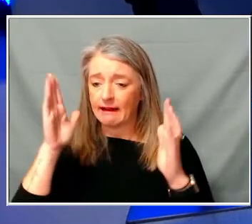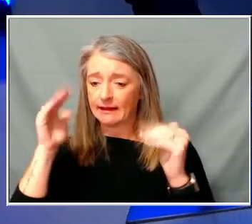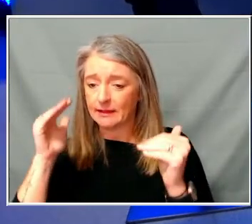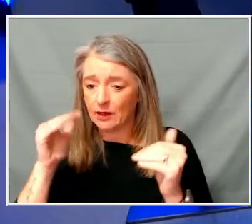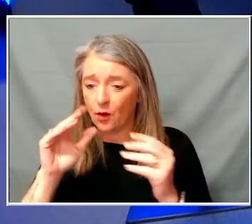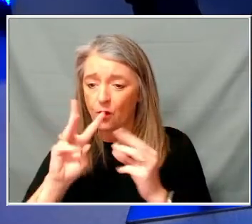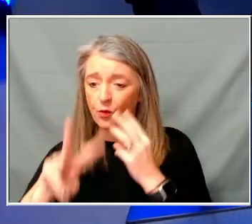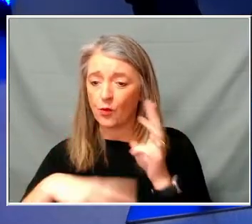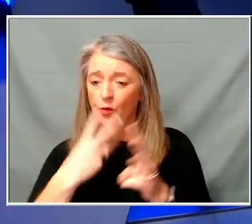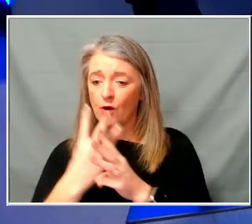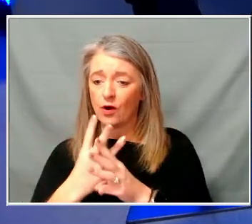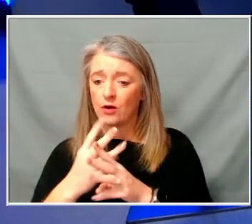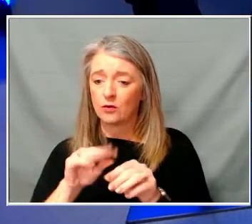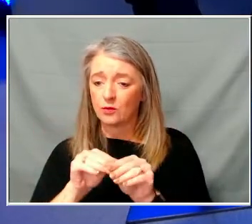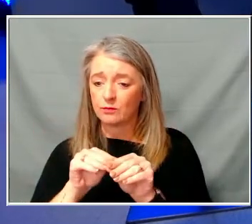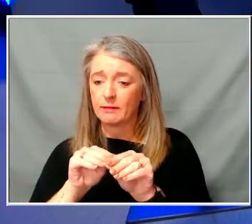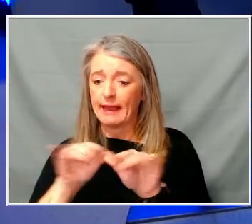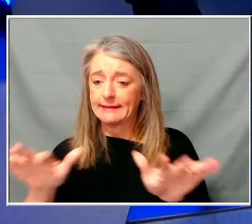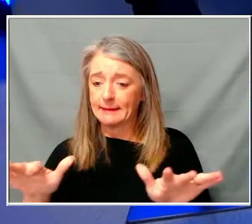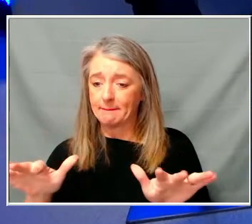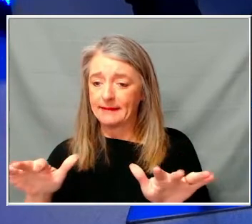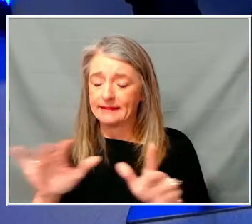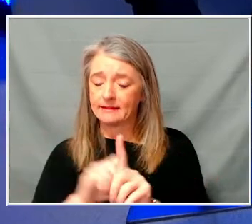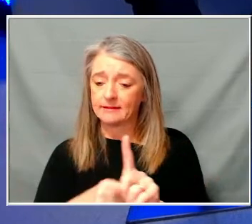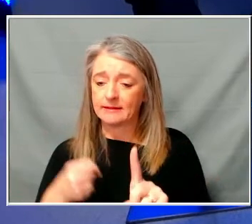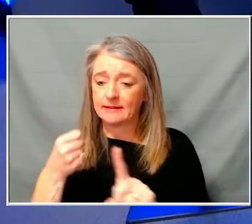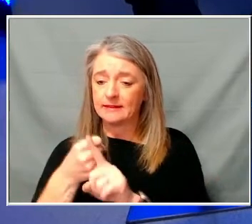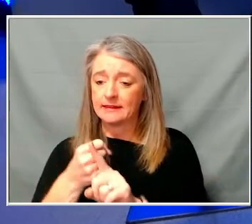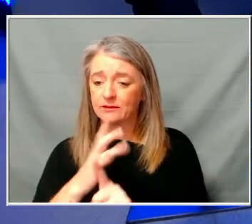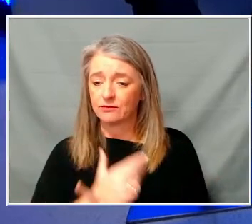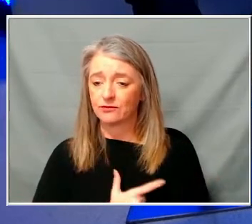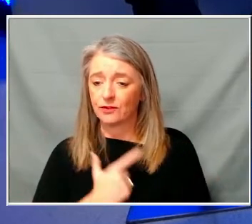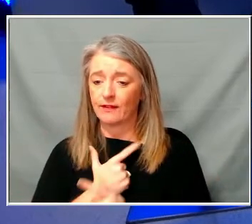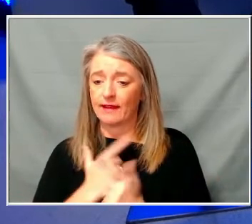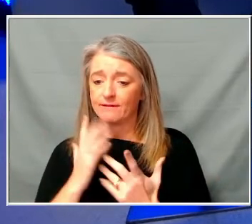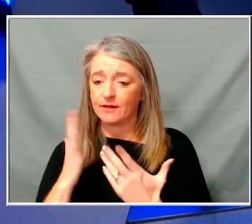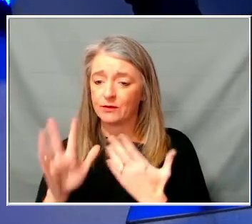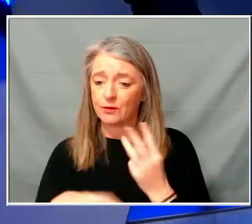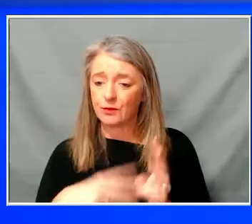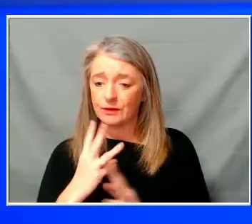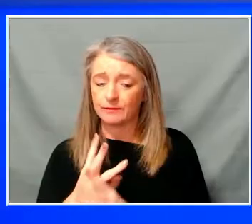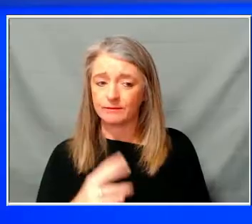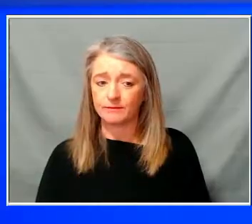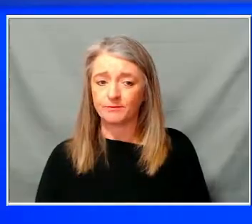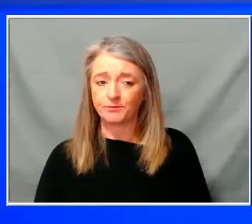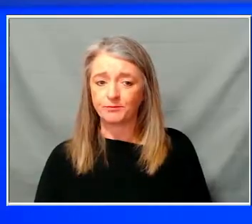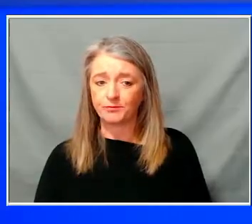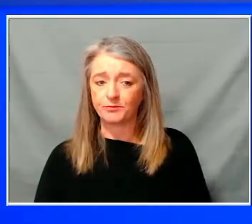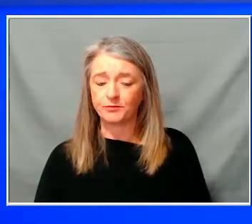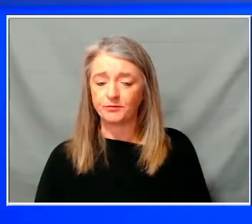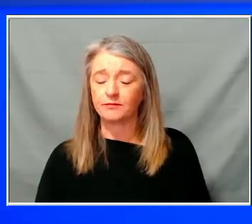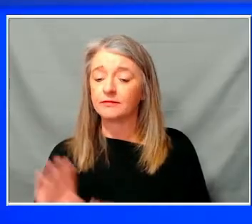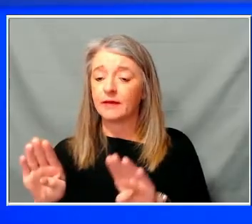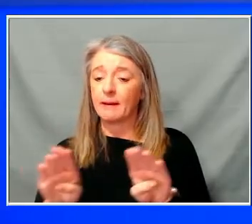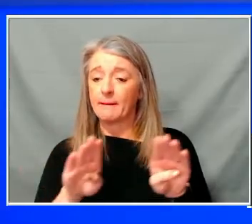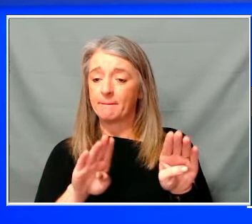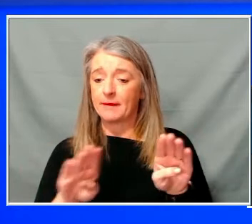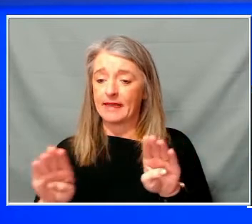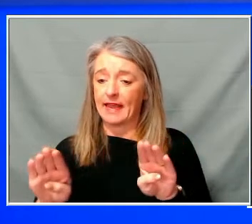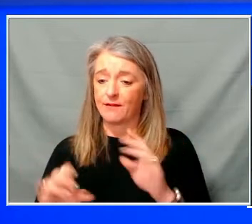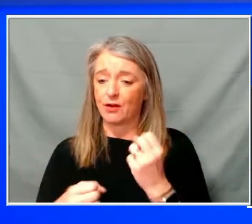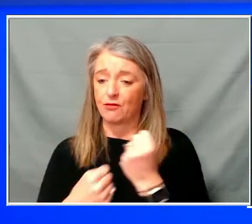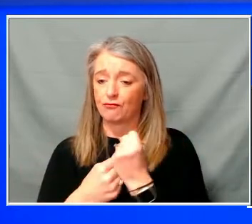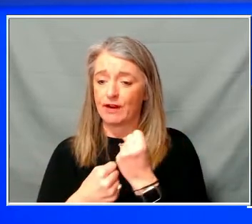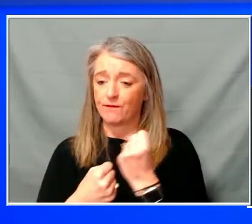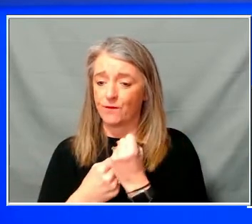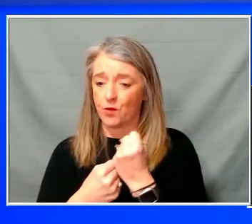worldwide deadly pandemic, hits your life and your world. Well, so behaviors get reinforced.